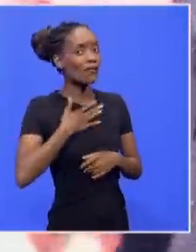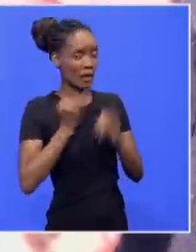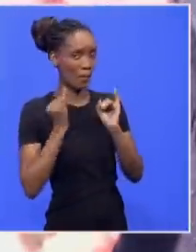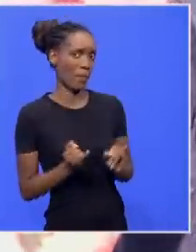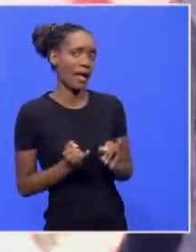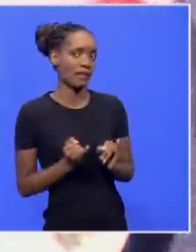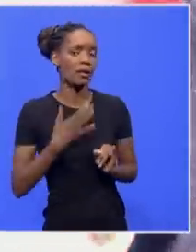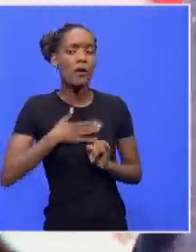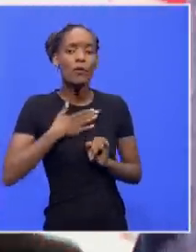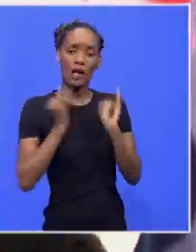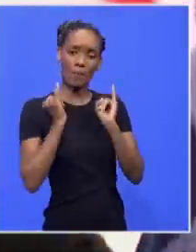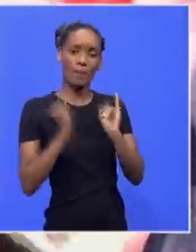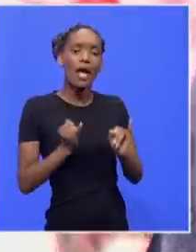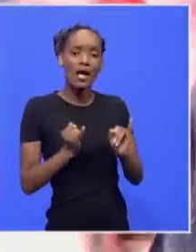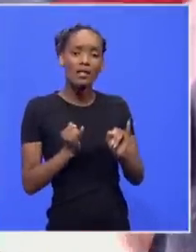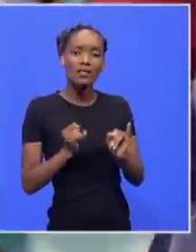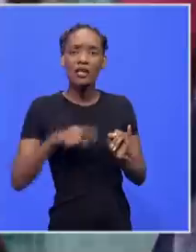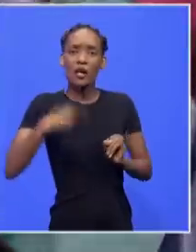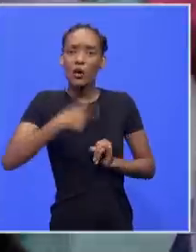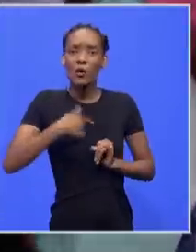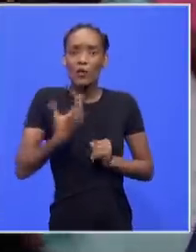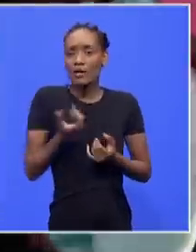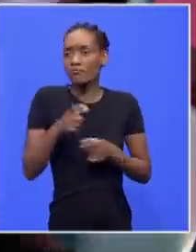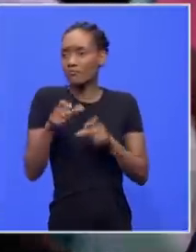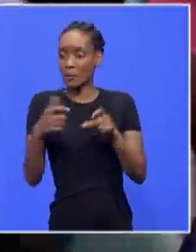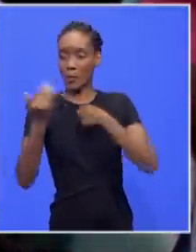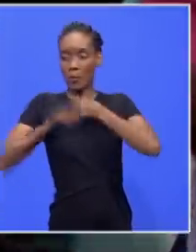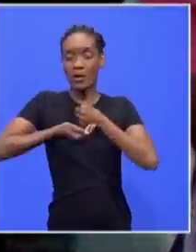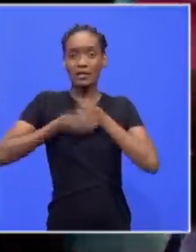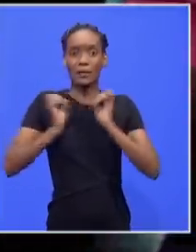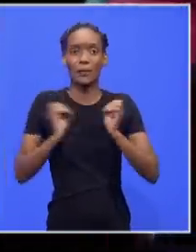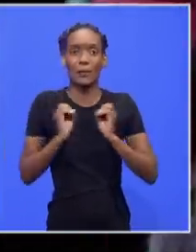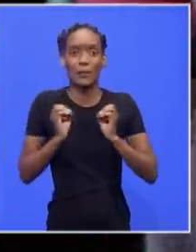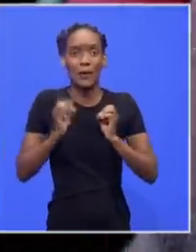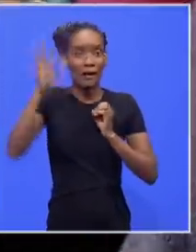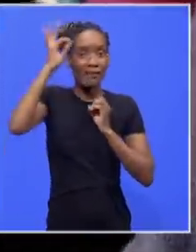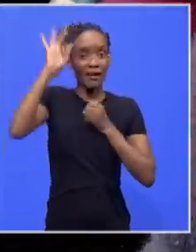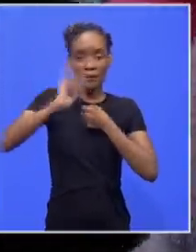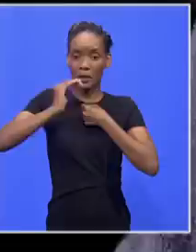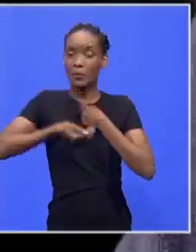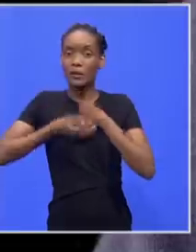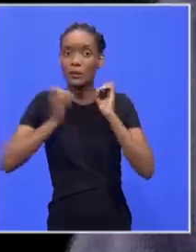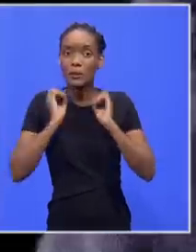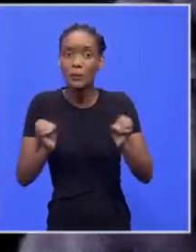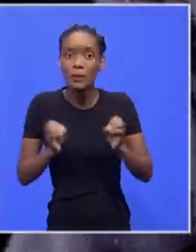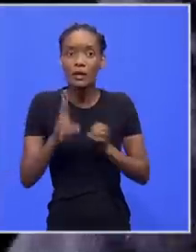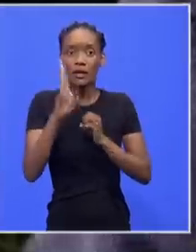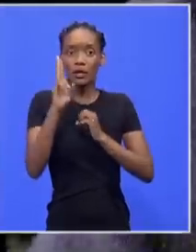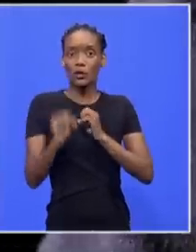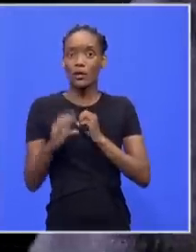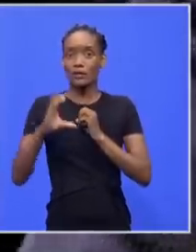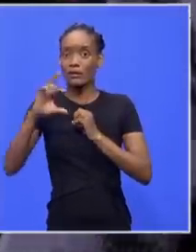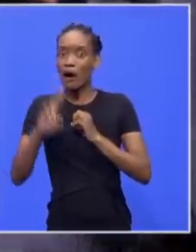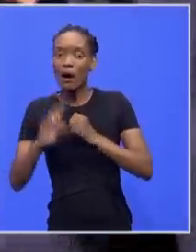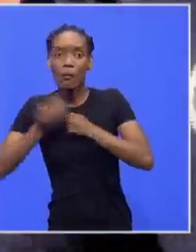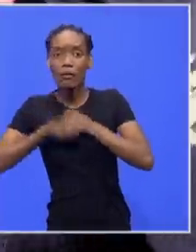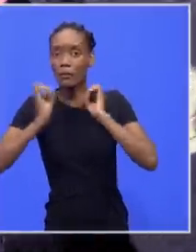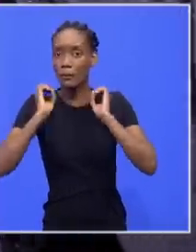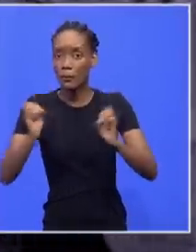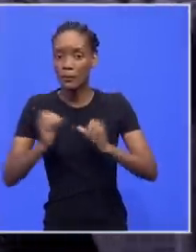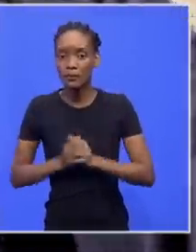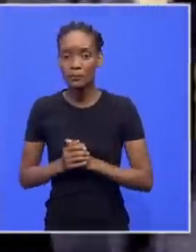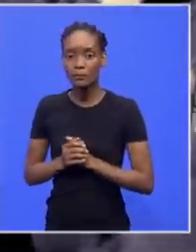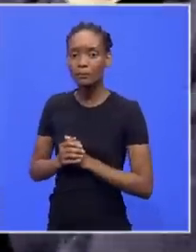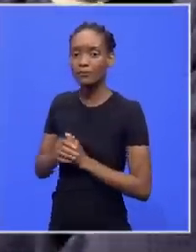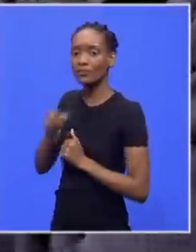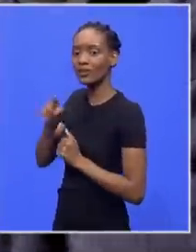so bad. We don't have anyone to protect us. Even the government can't protect us. Even UNHCR. But the fact that you've been